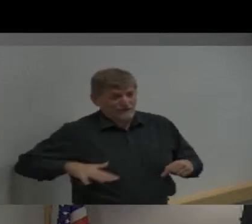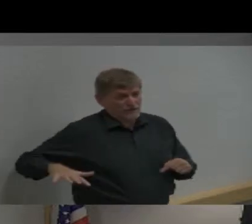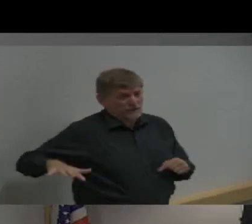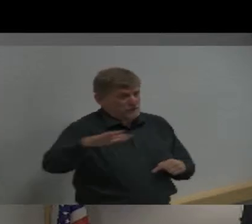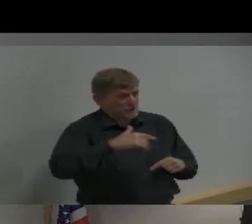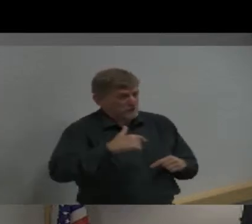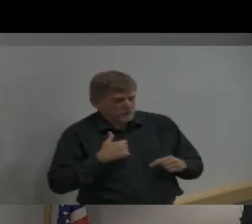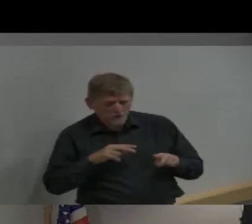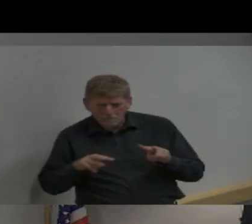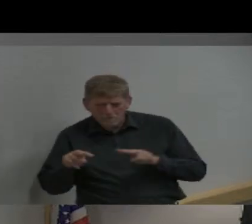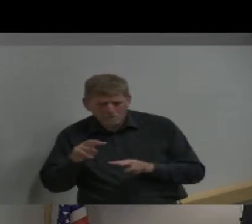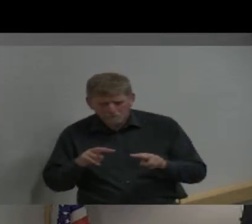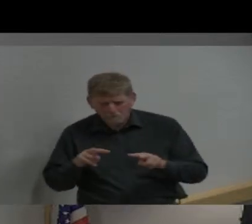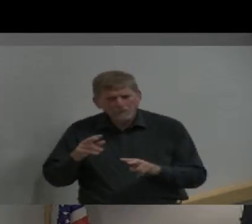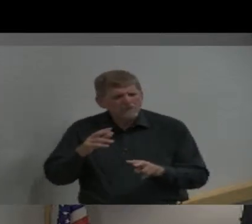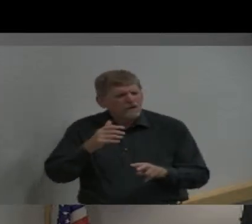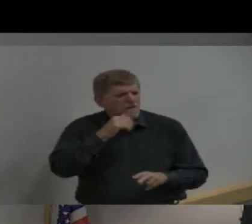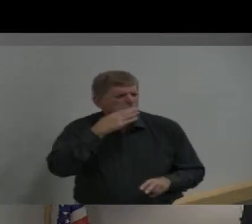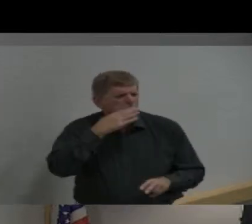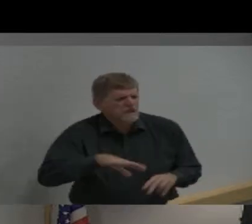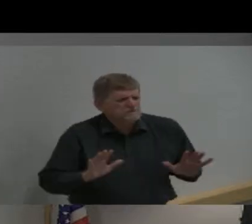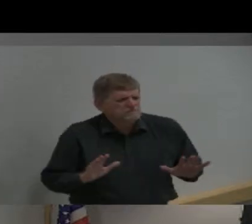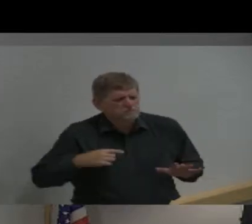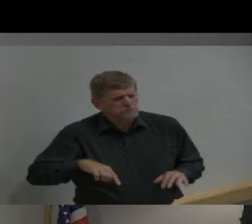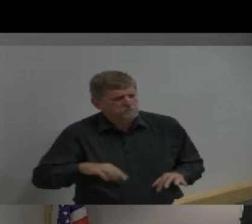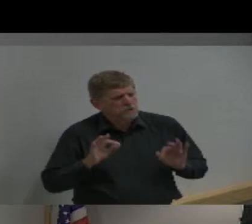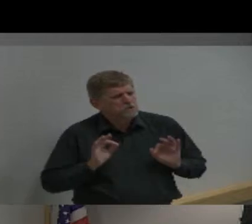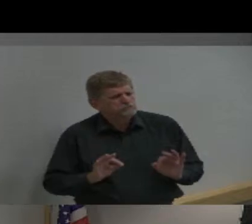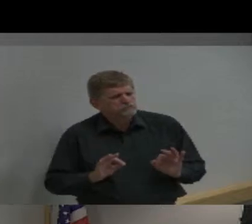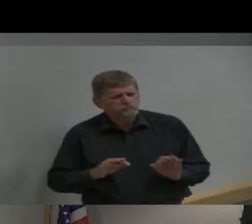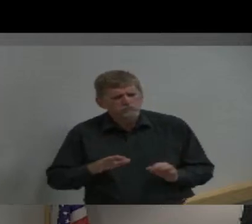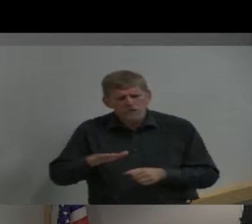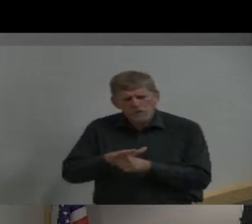badly in terms of our local schools.